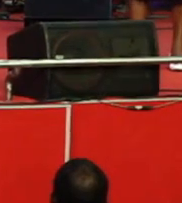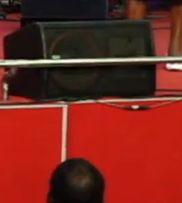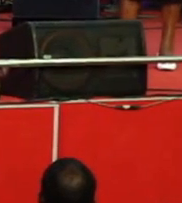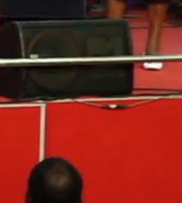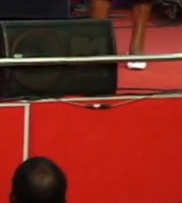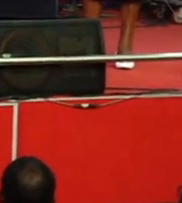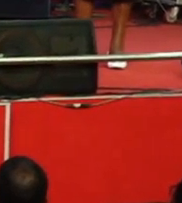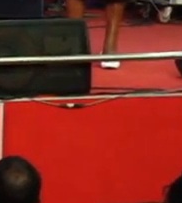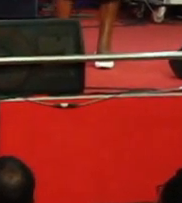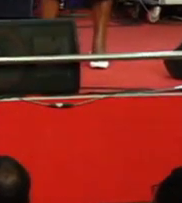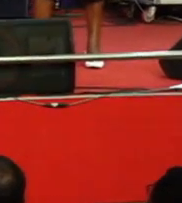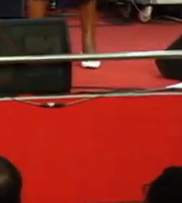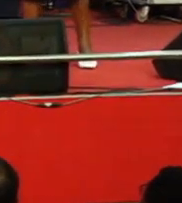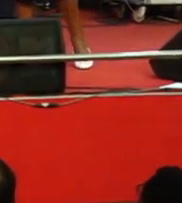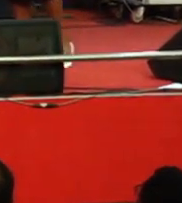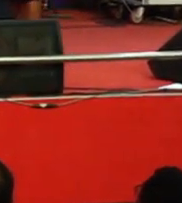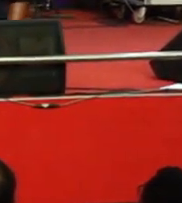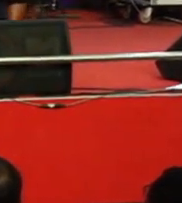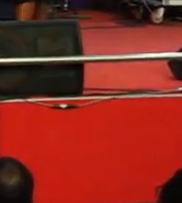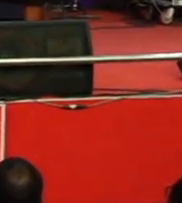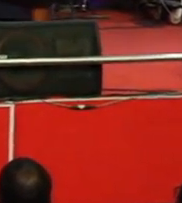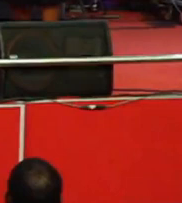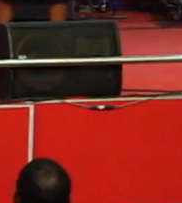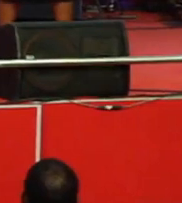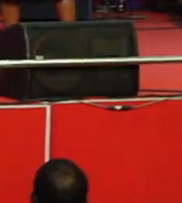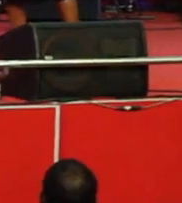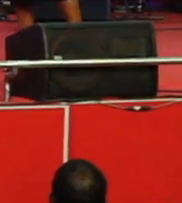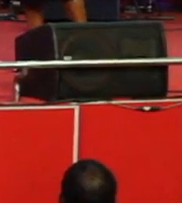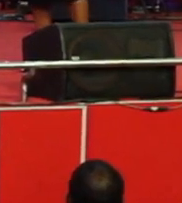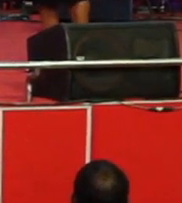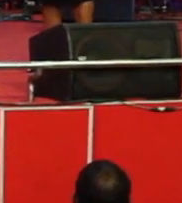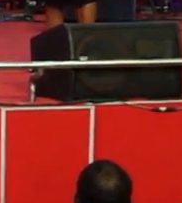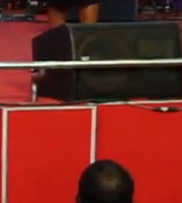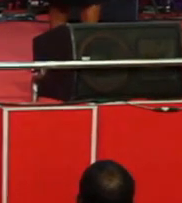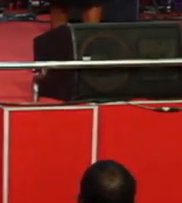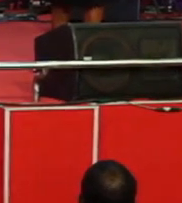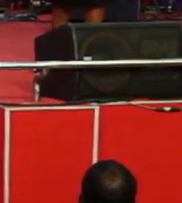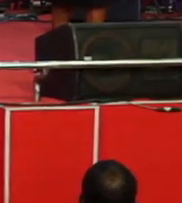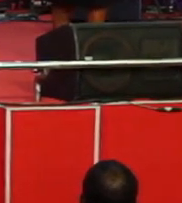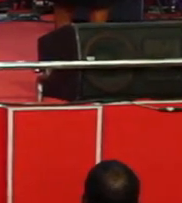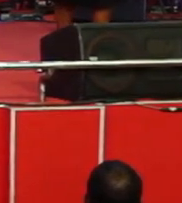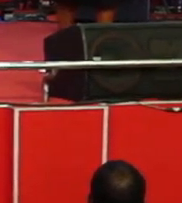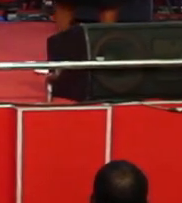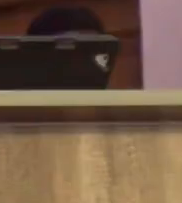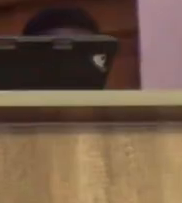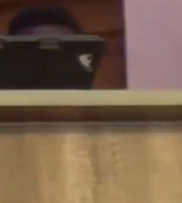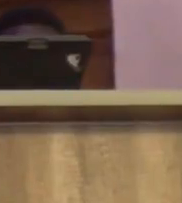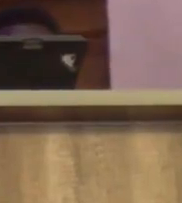kazi. And God is busy moving. Na Mungu anaendelea kutenda kazi yake. In this nation. Katika hili